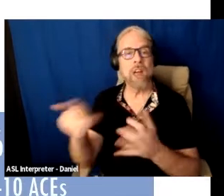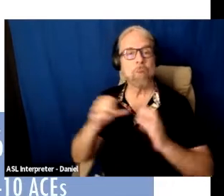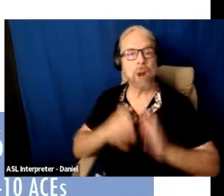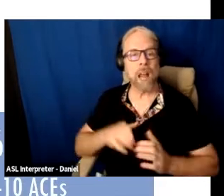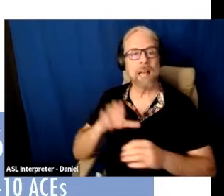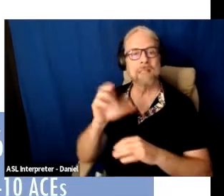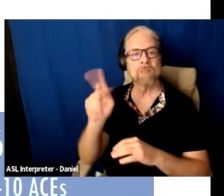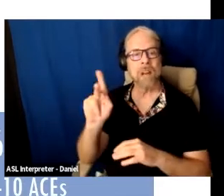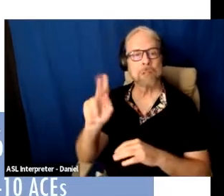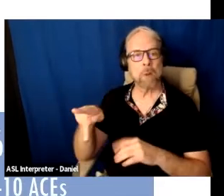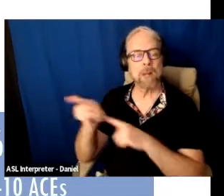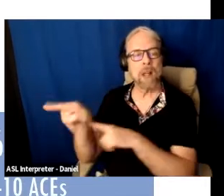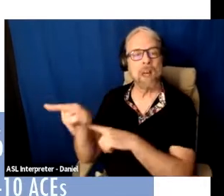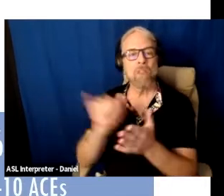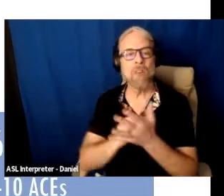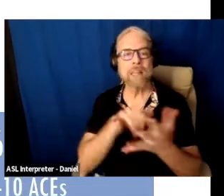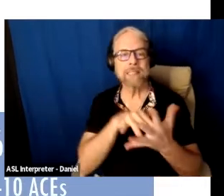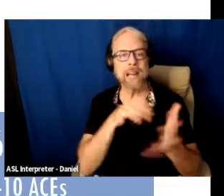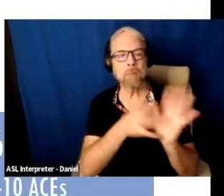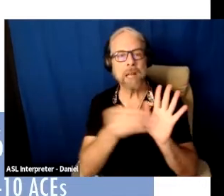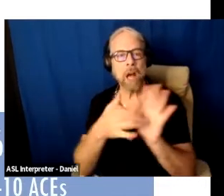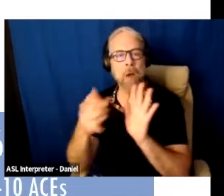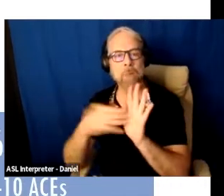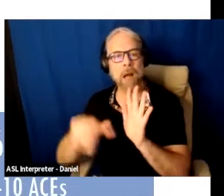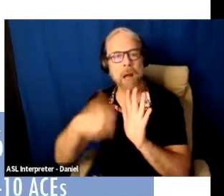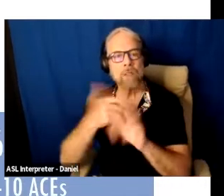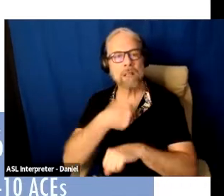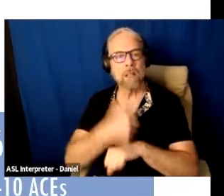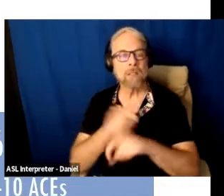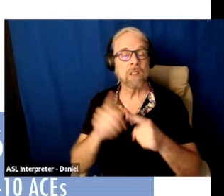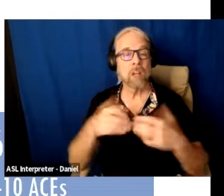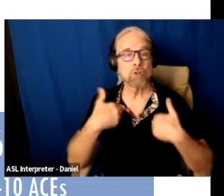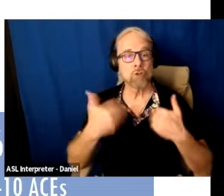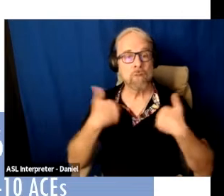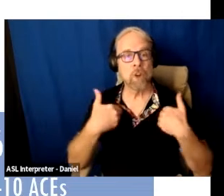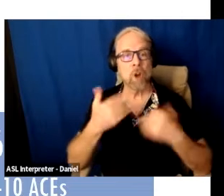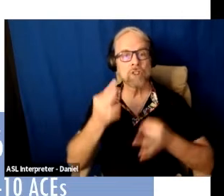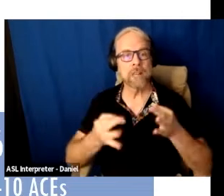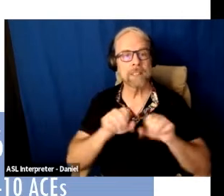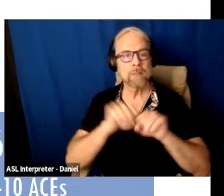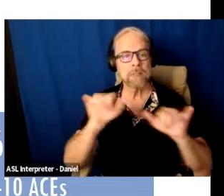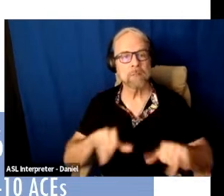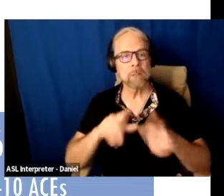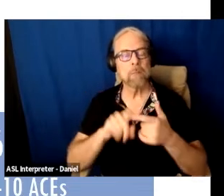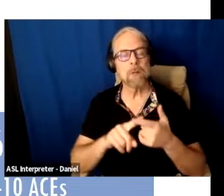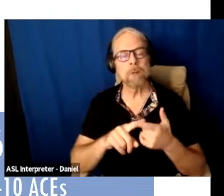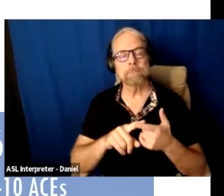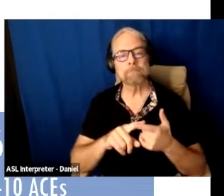this study has been replicated in other settings such as juvenile justice and among